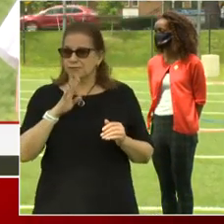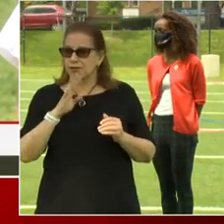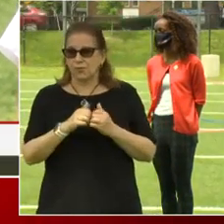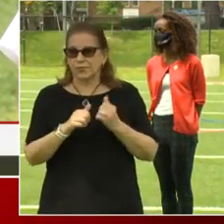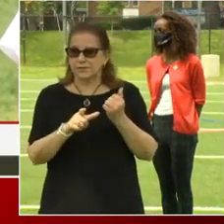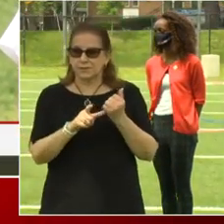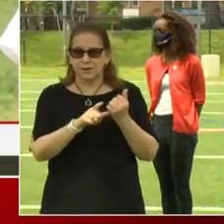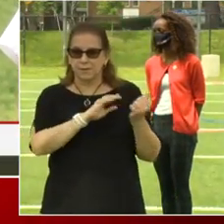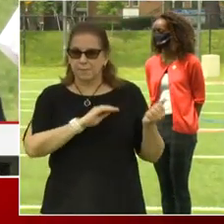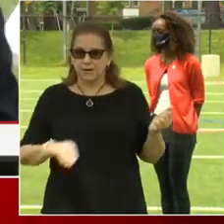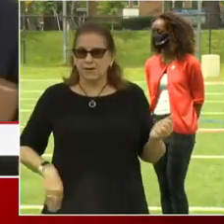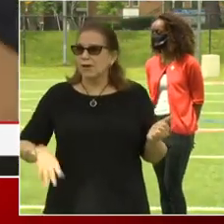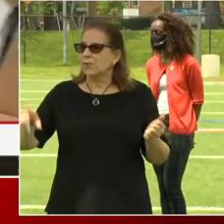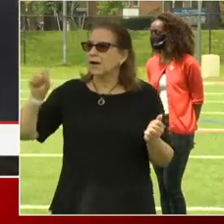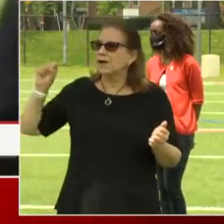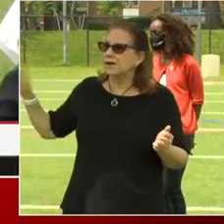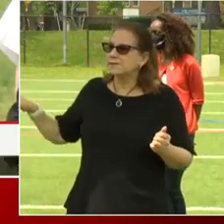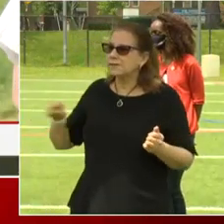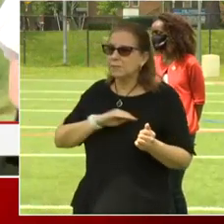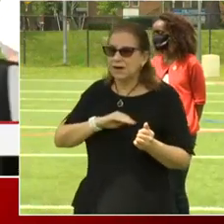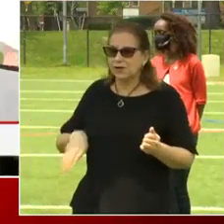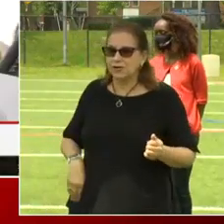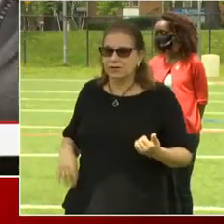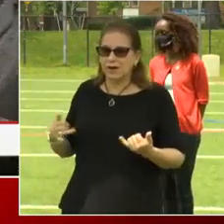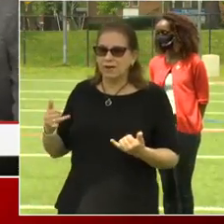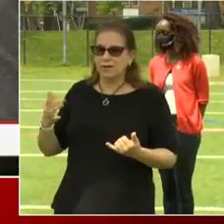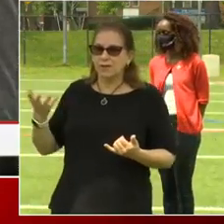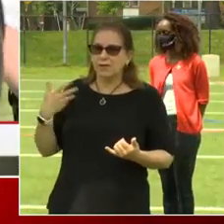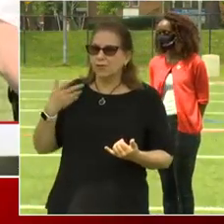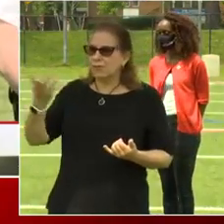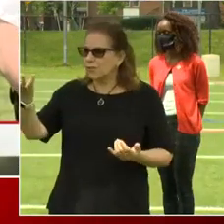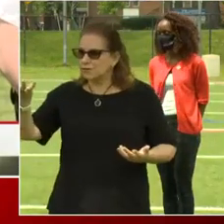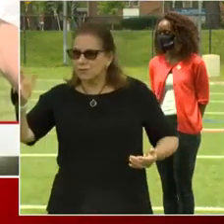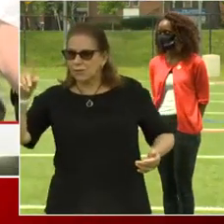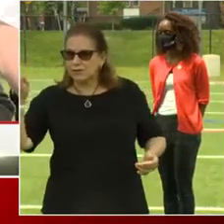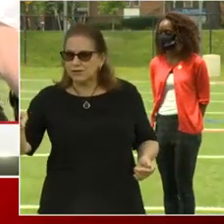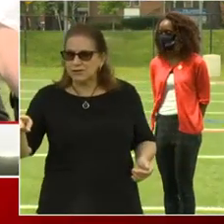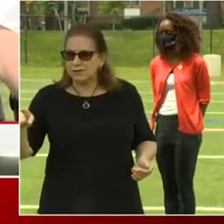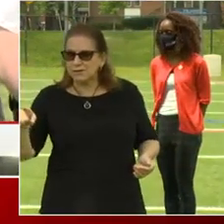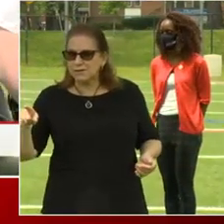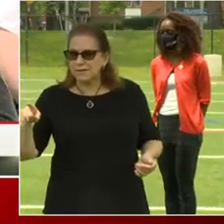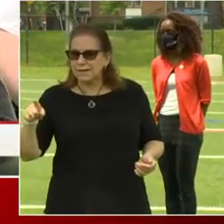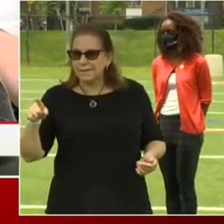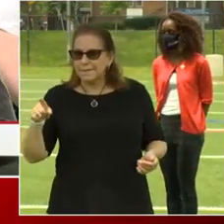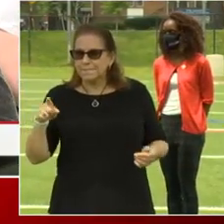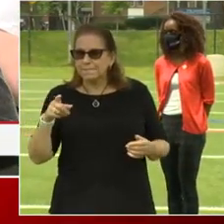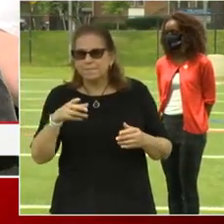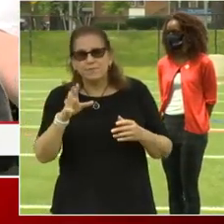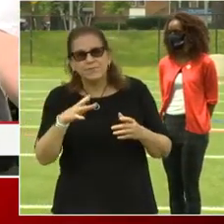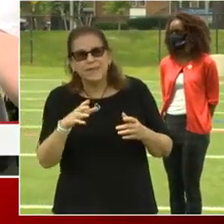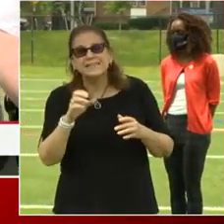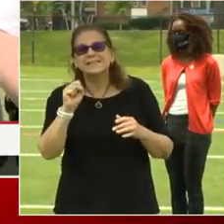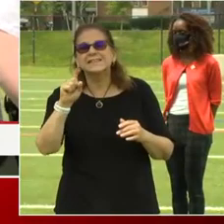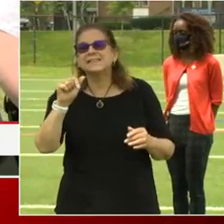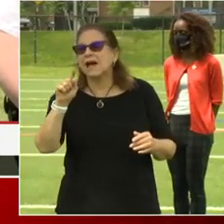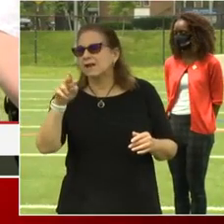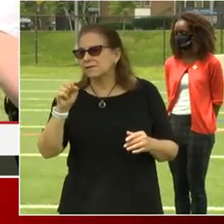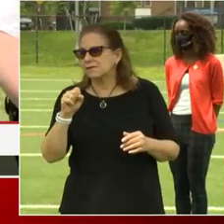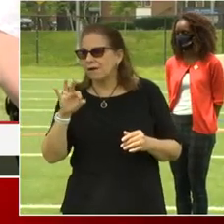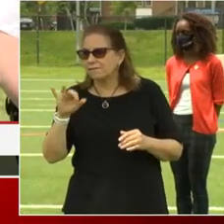this. What was your question? I'm sorry. Have you been notified on the status of the accreditation? Has it been